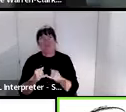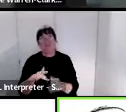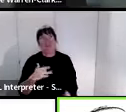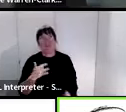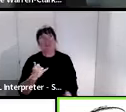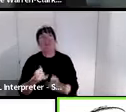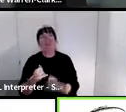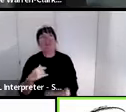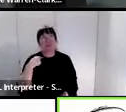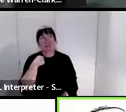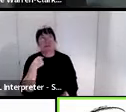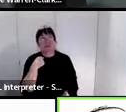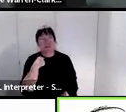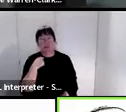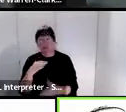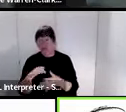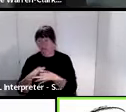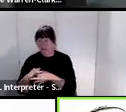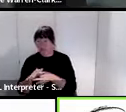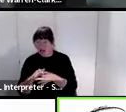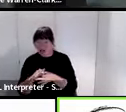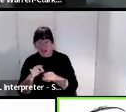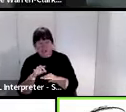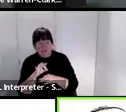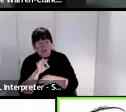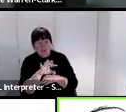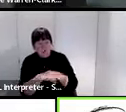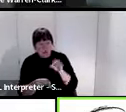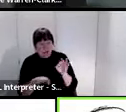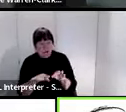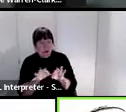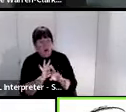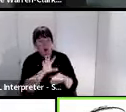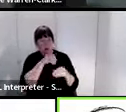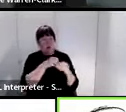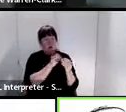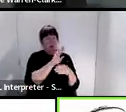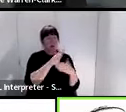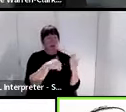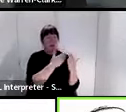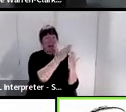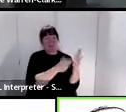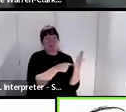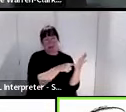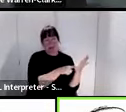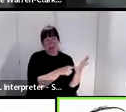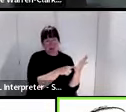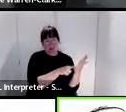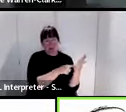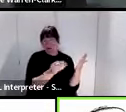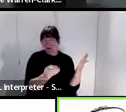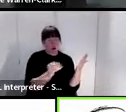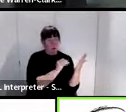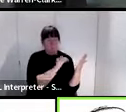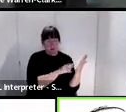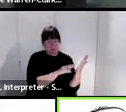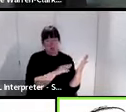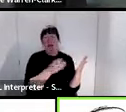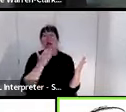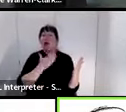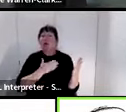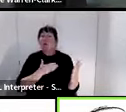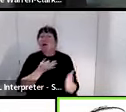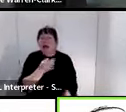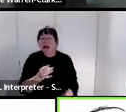part of the Alliance has not been put into the bill. And what we asked for was a regulatory mechanism or some form